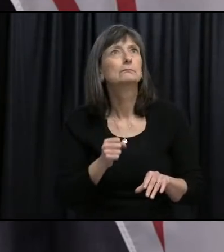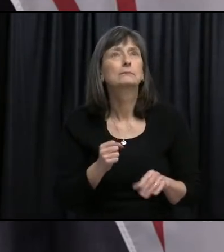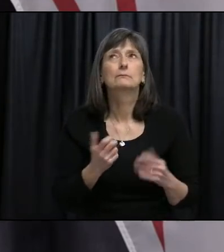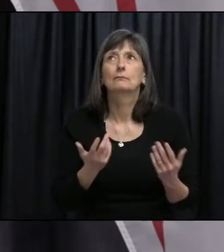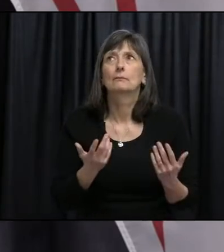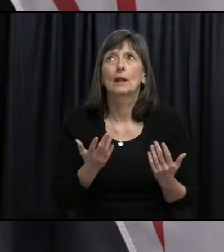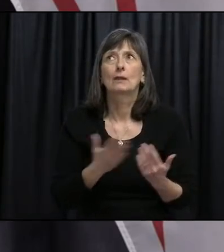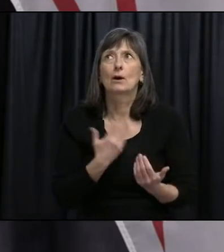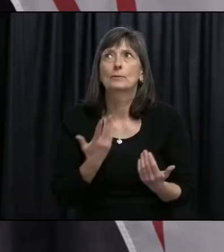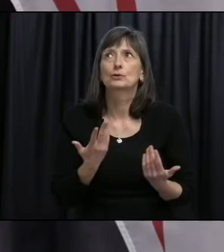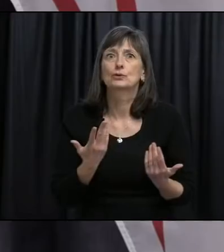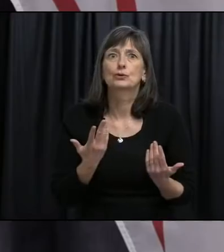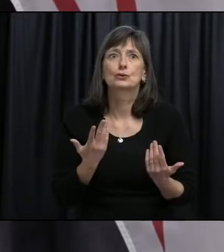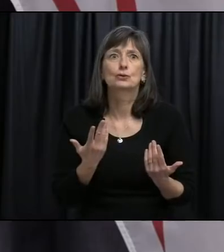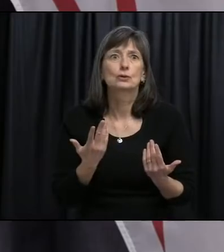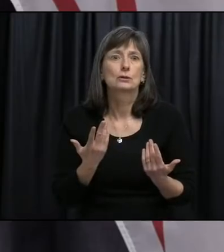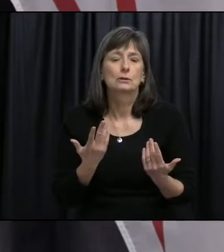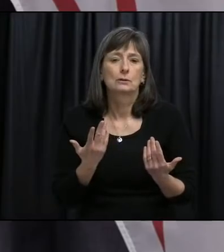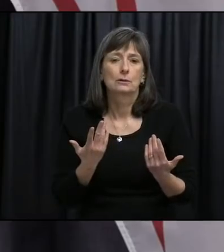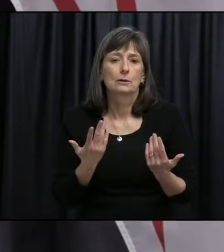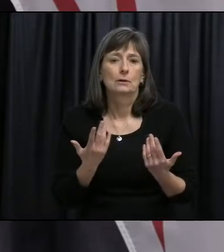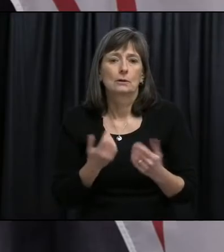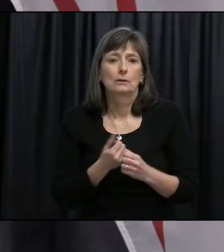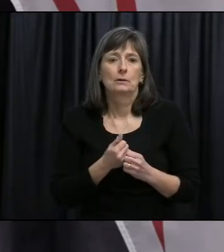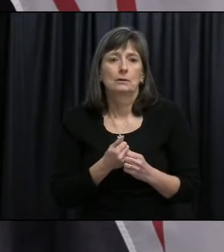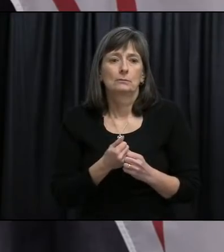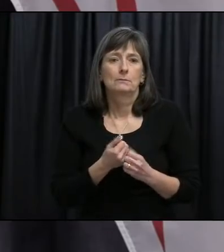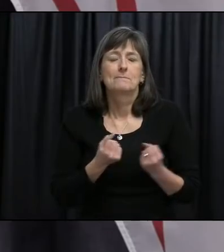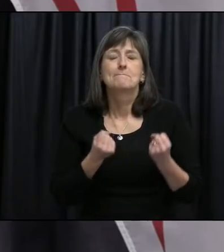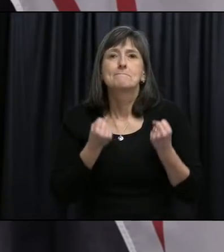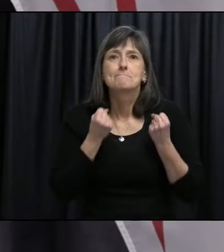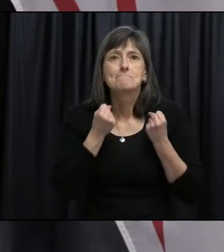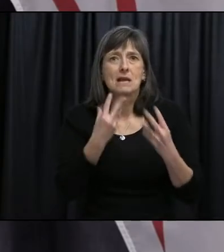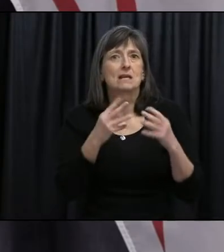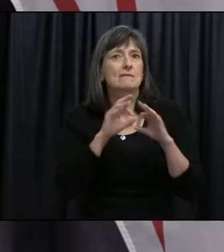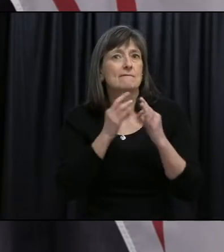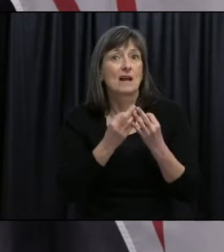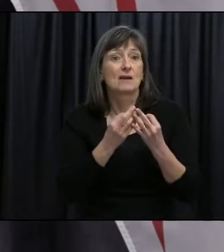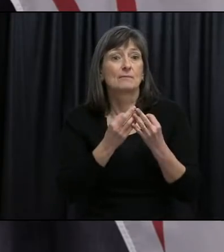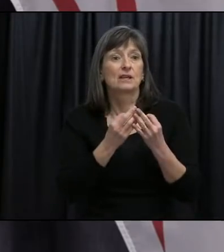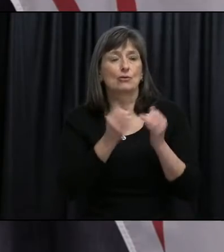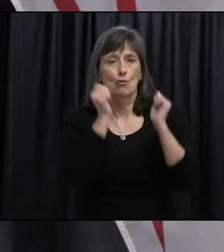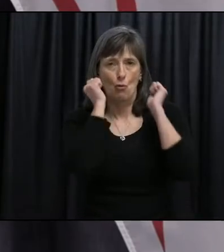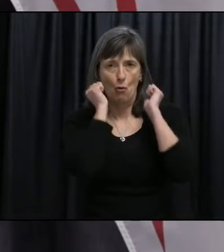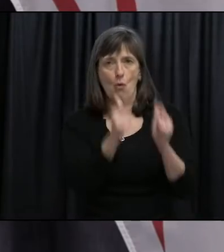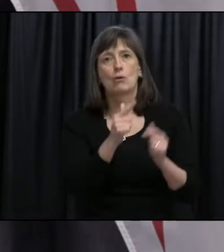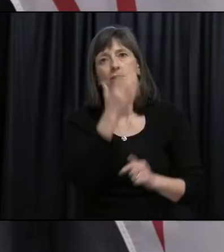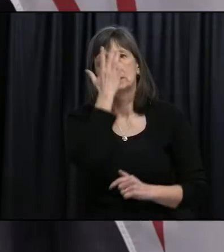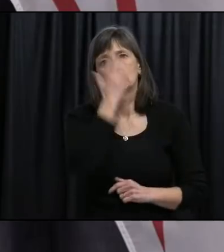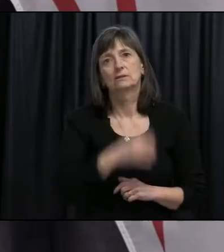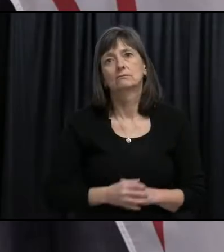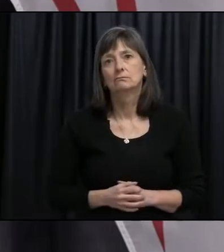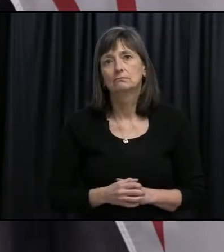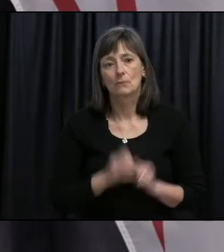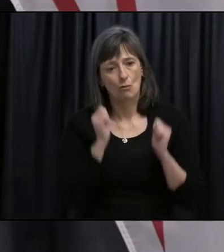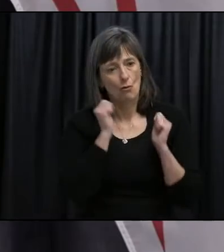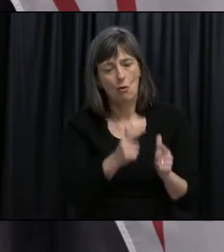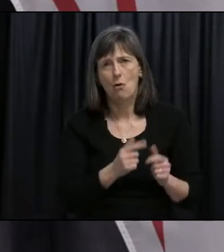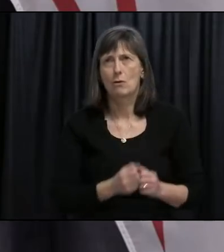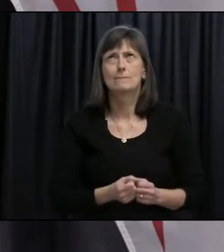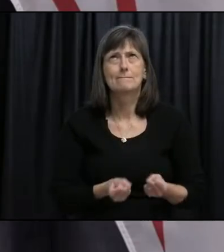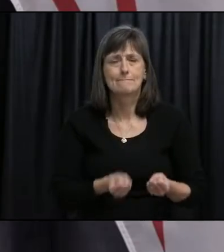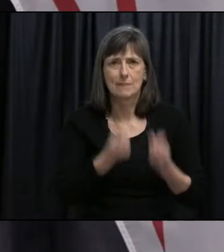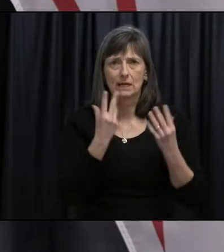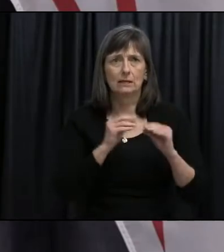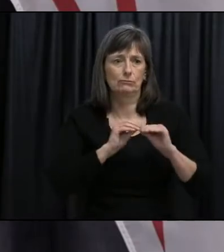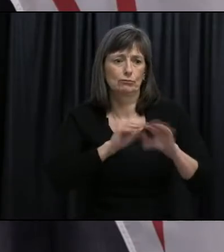almost, multiple, many families where everybody in that family tested positive, right? So there was a